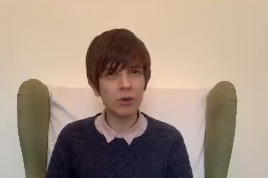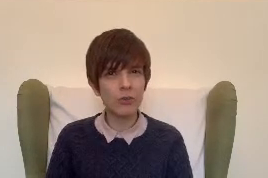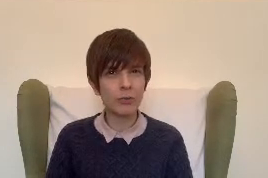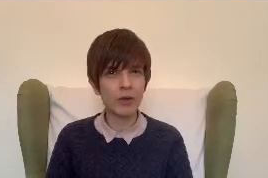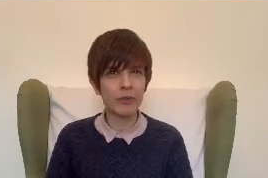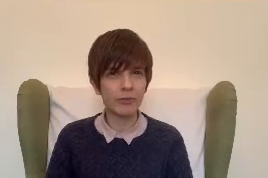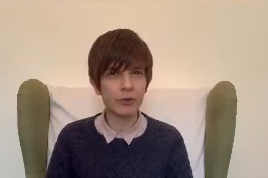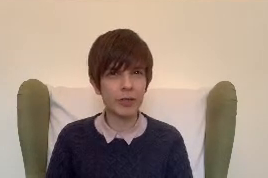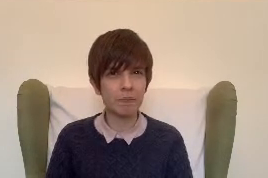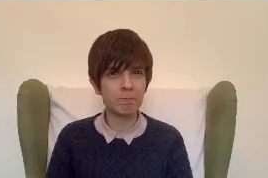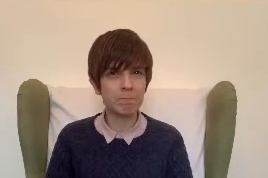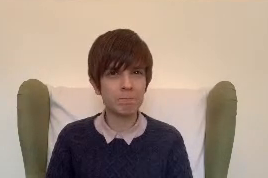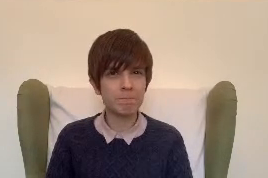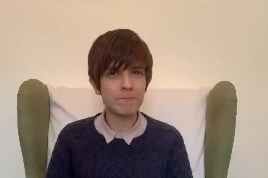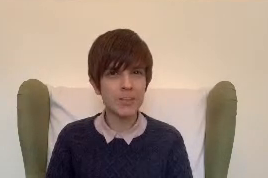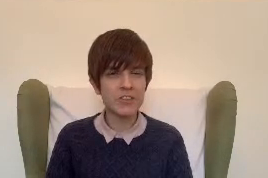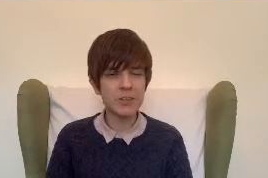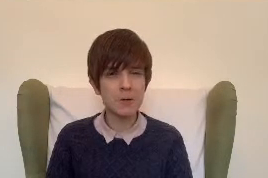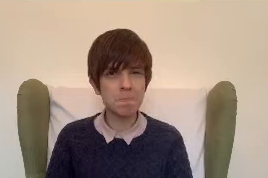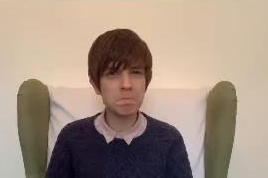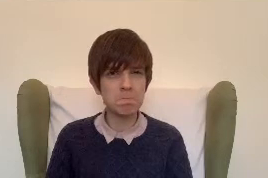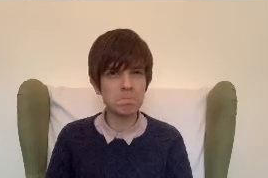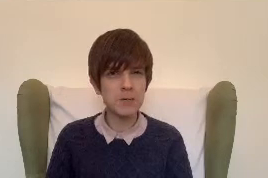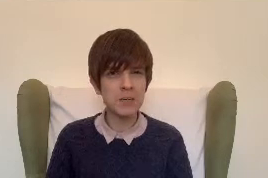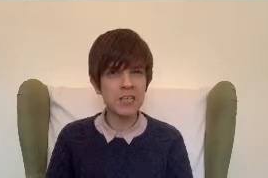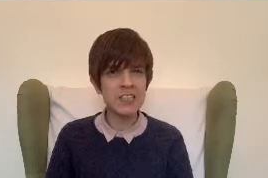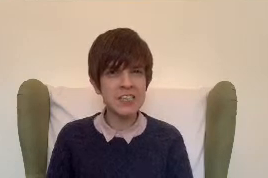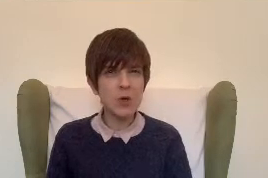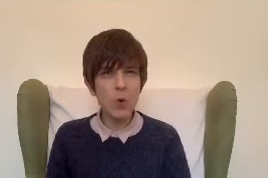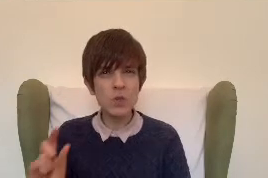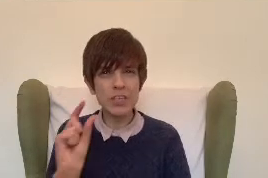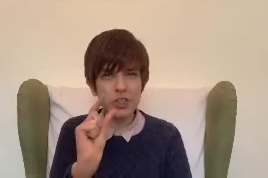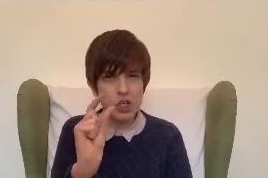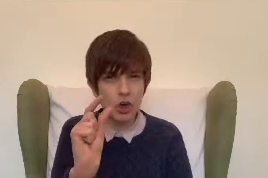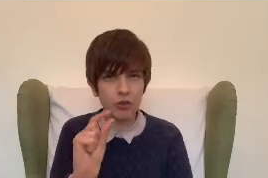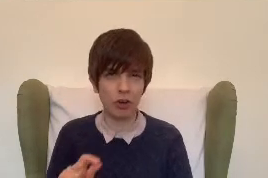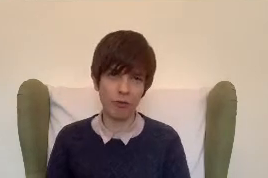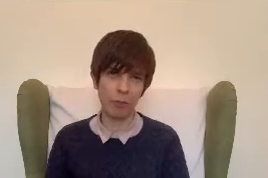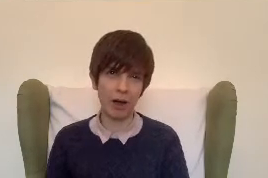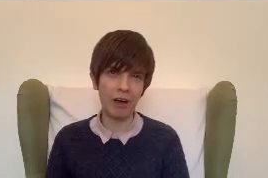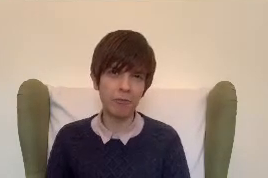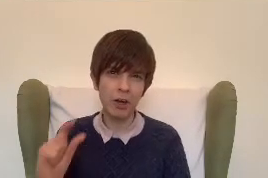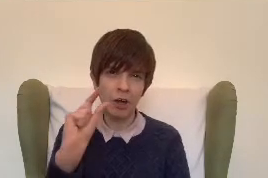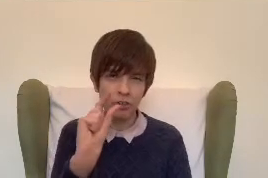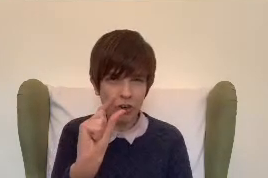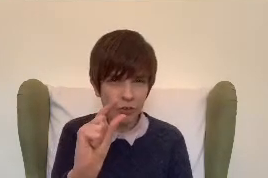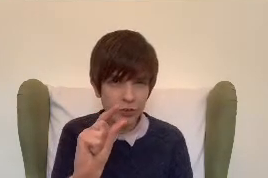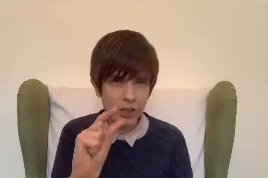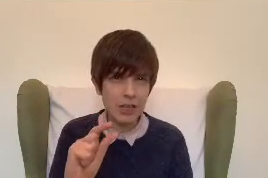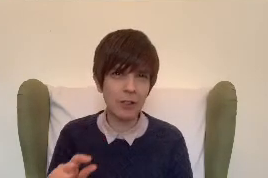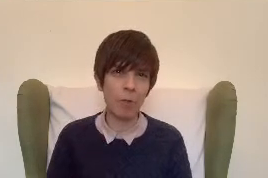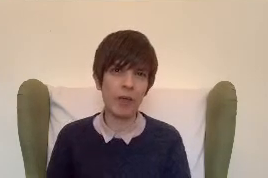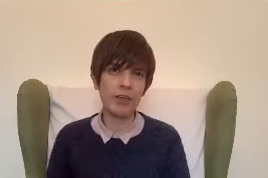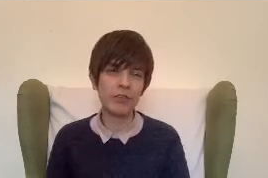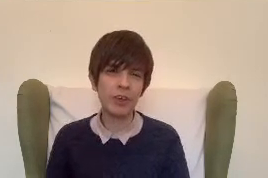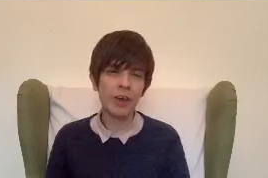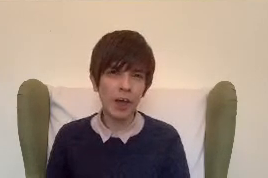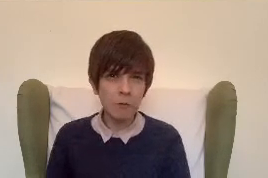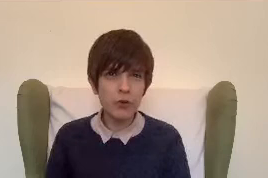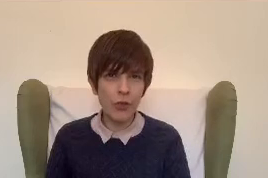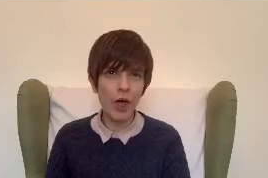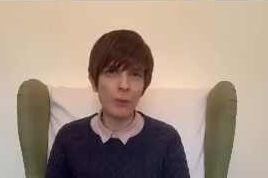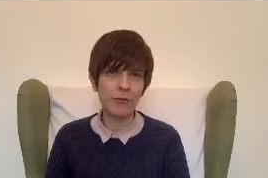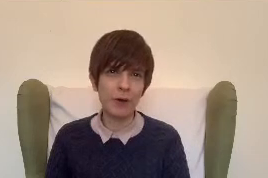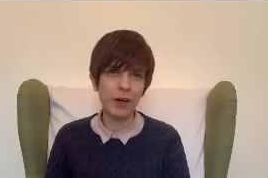Riding Hood thought about this for a minute, and she thought, it is only just off the path, just a little bit.